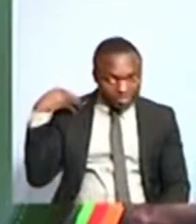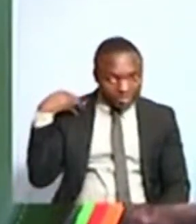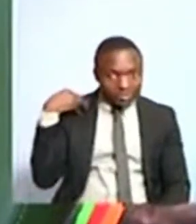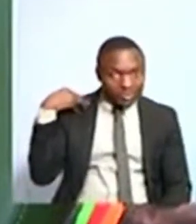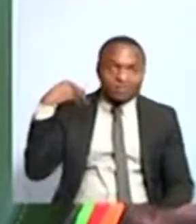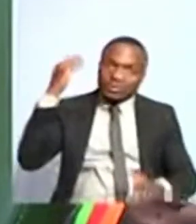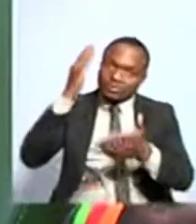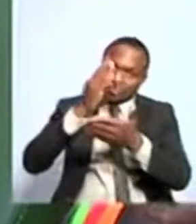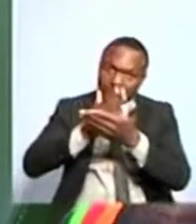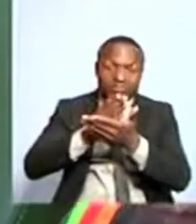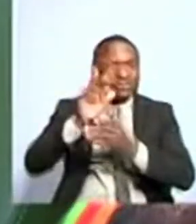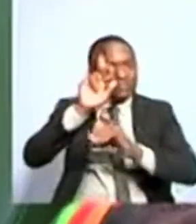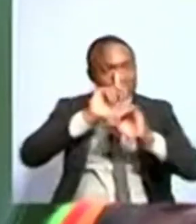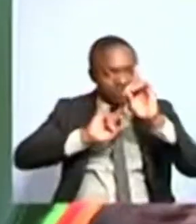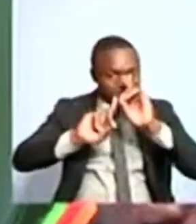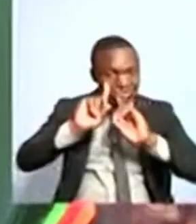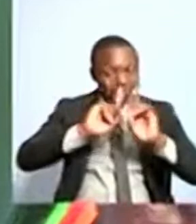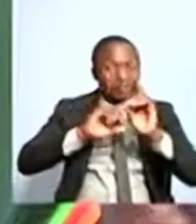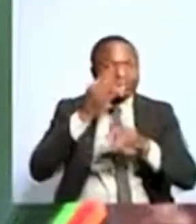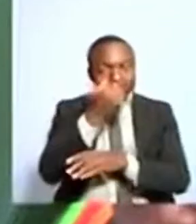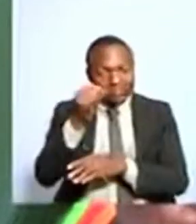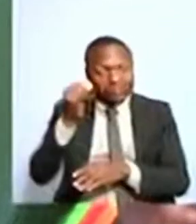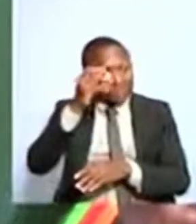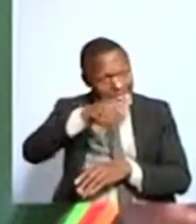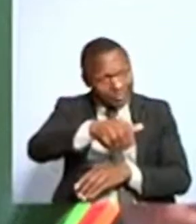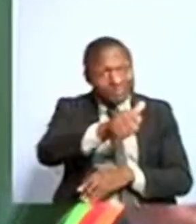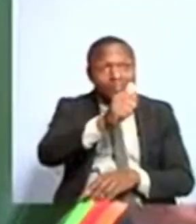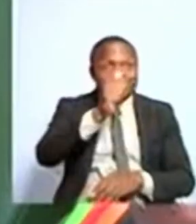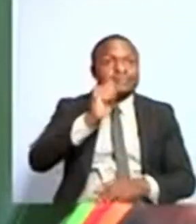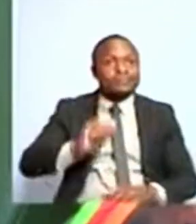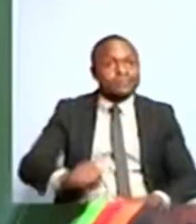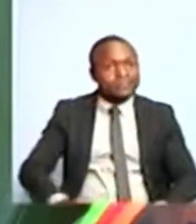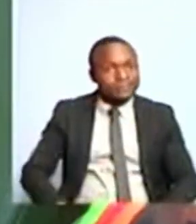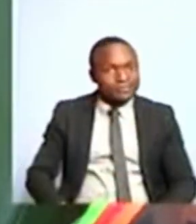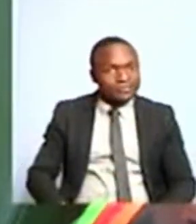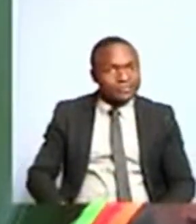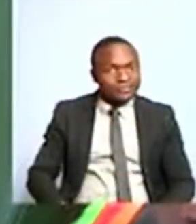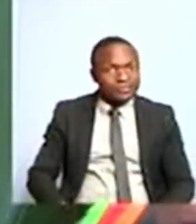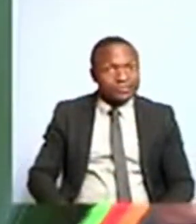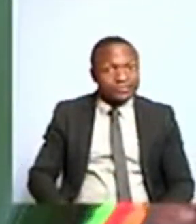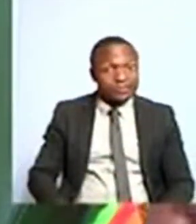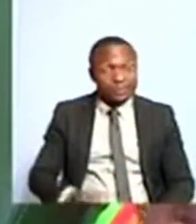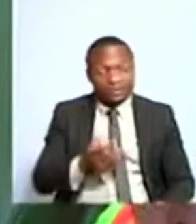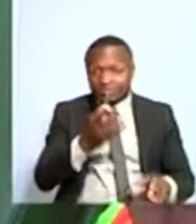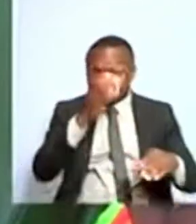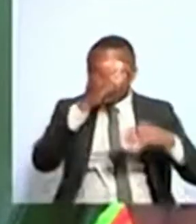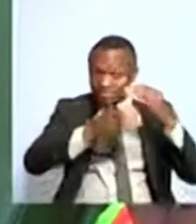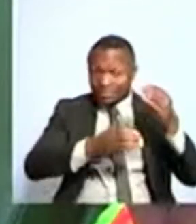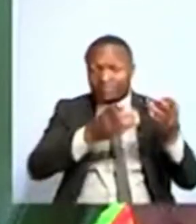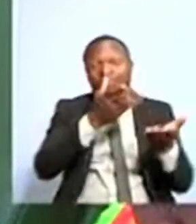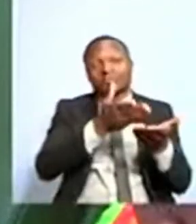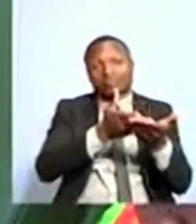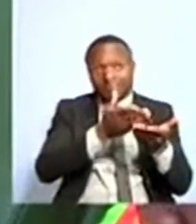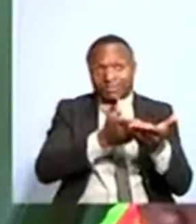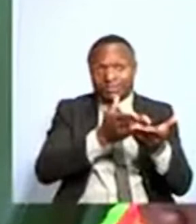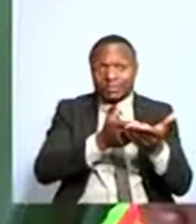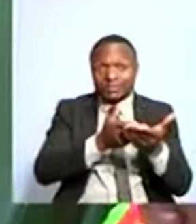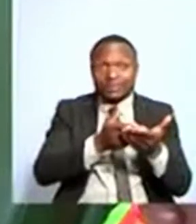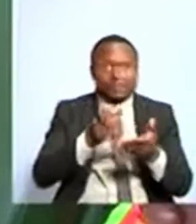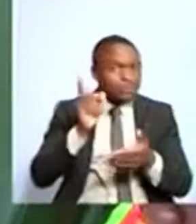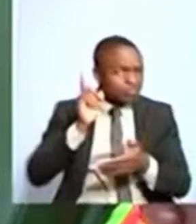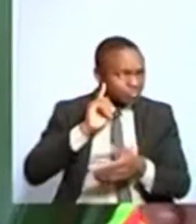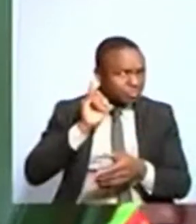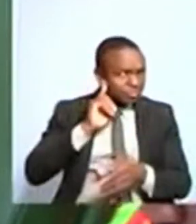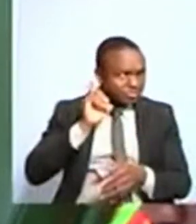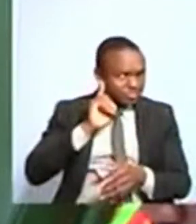from debating issues that himself, because that clause, I listened to